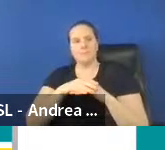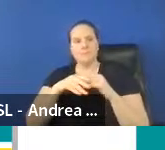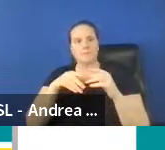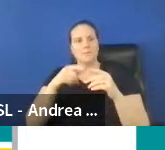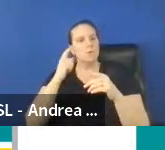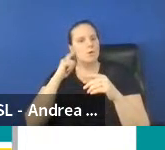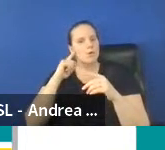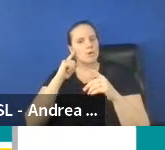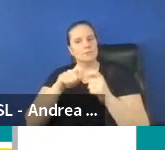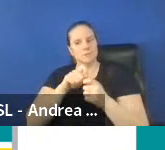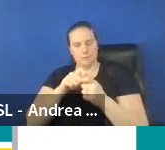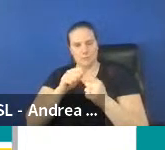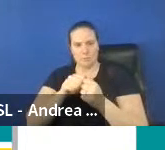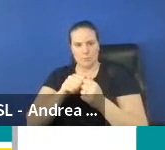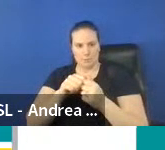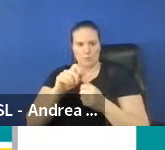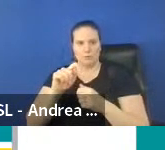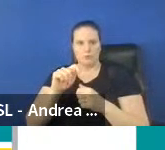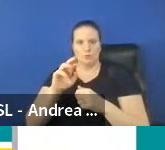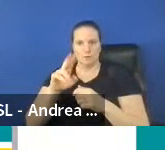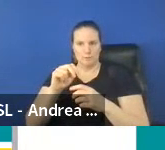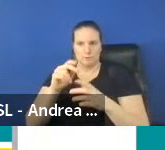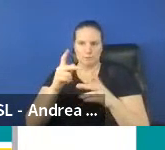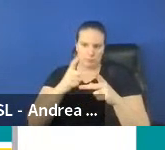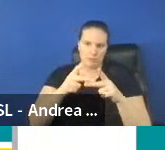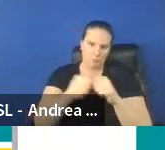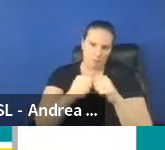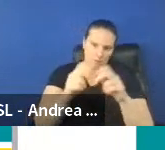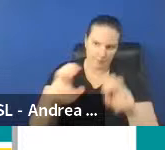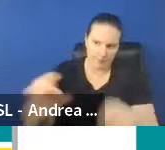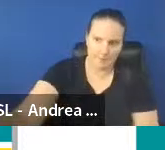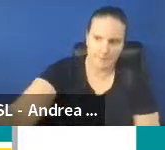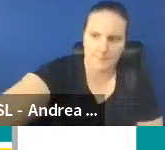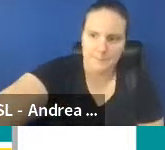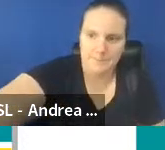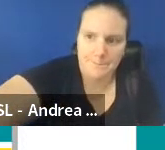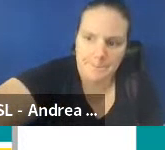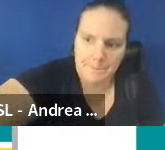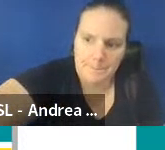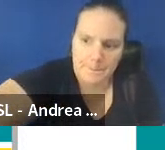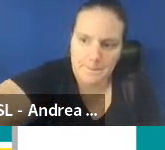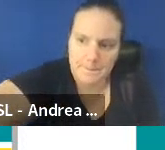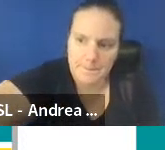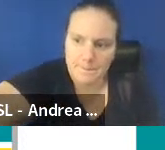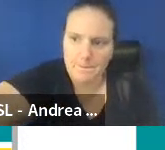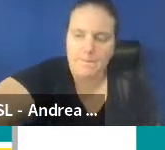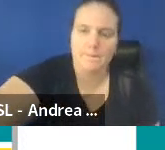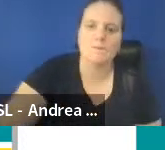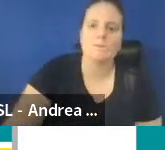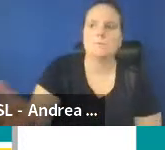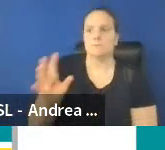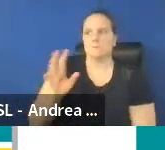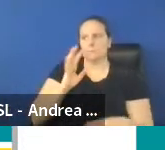to transit to just kind of keep with the topic you guys have talked about for most of this